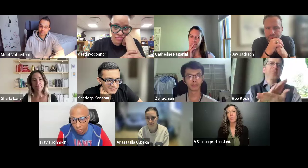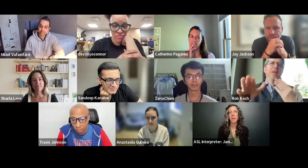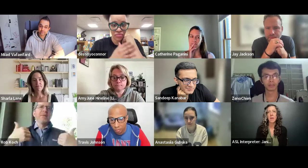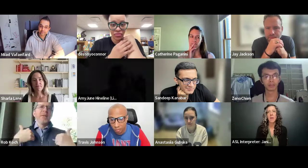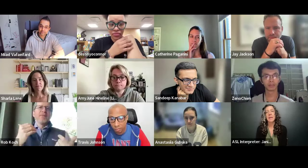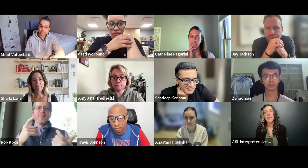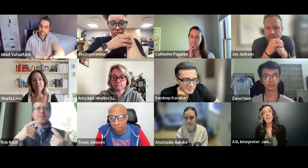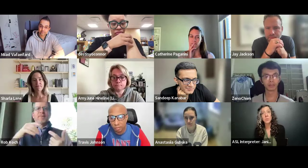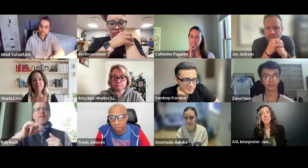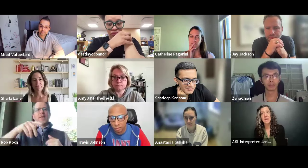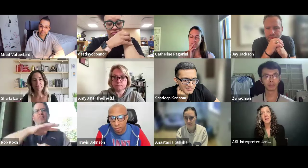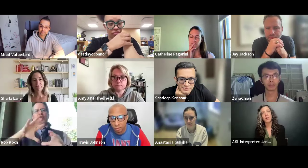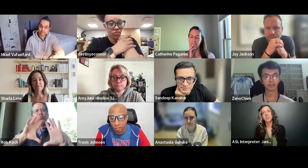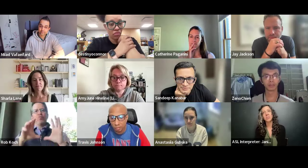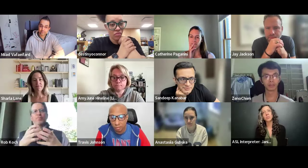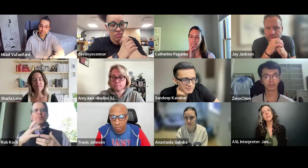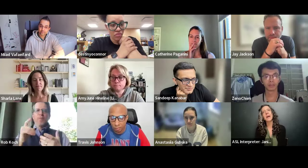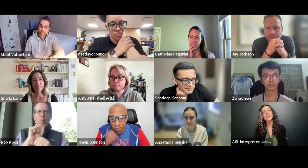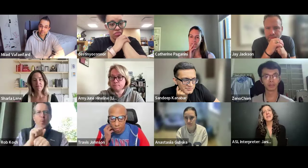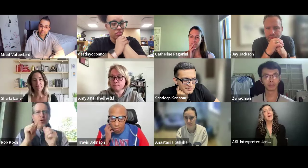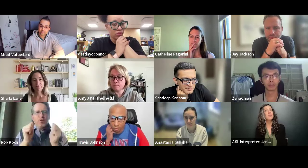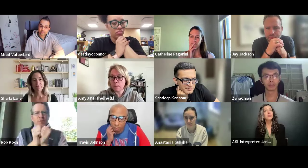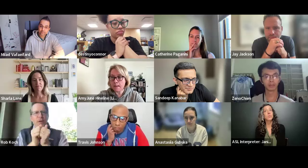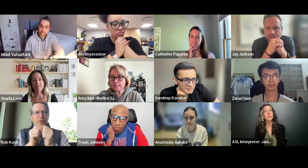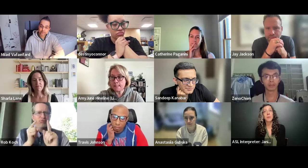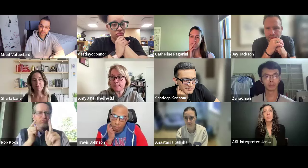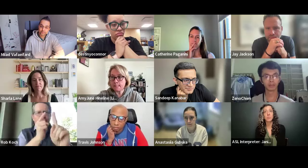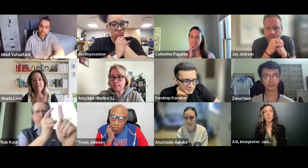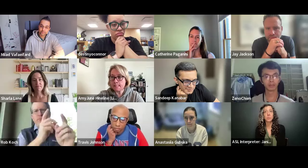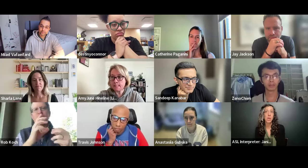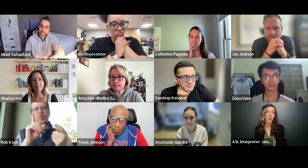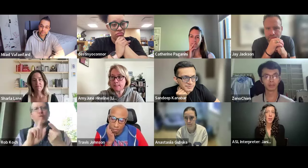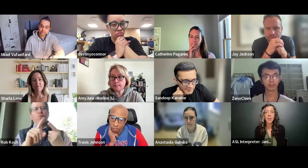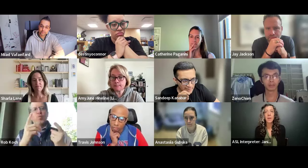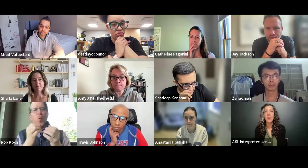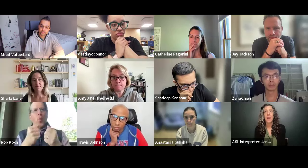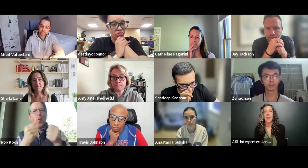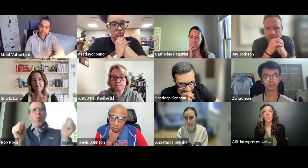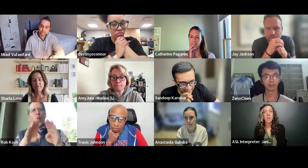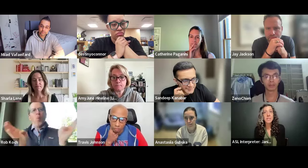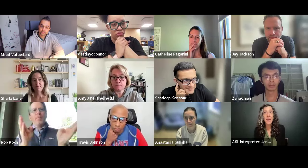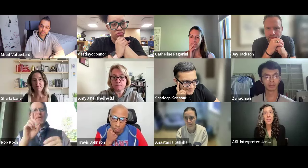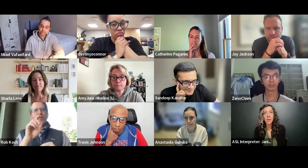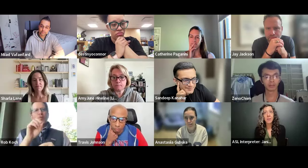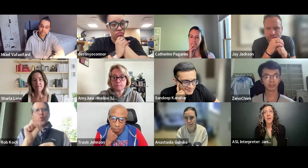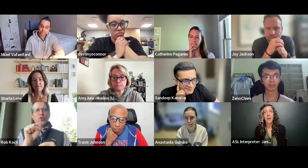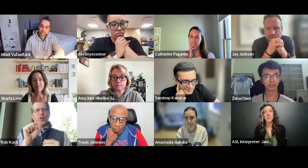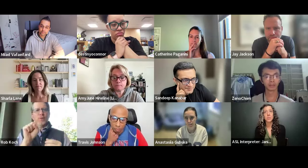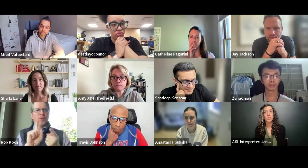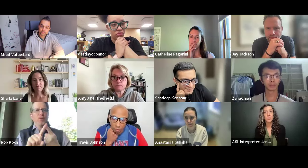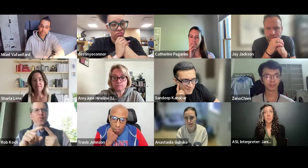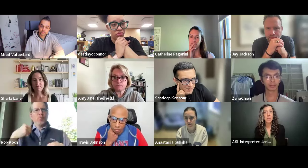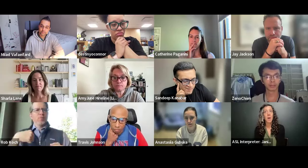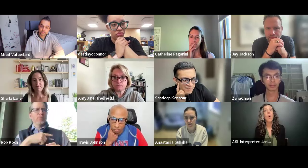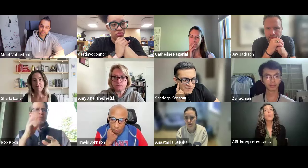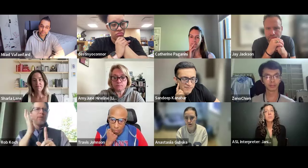about how we engage with these technologies. So it's really nice to have this group to be able to share and work together and